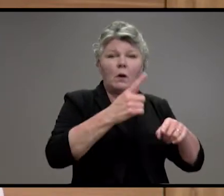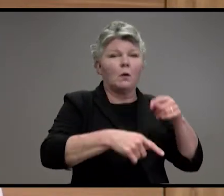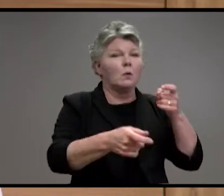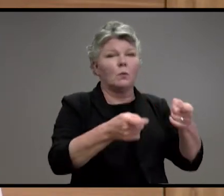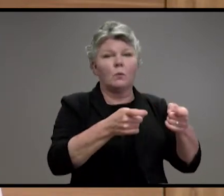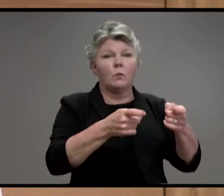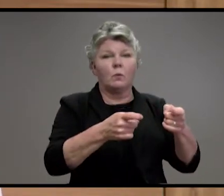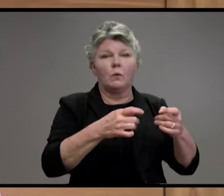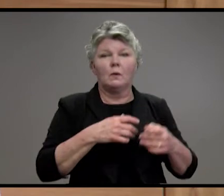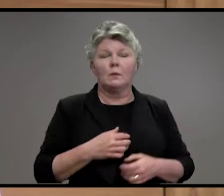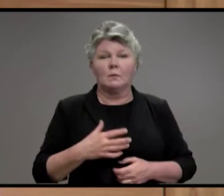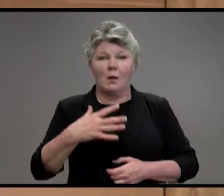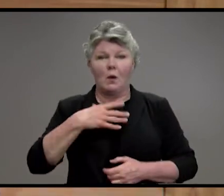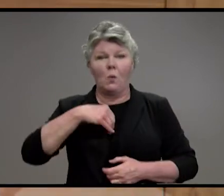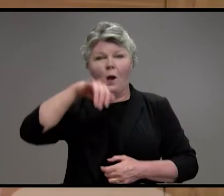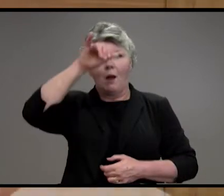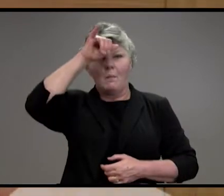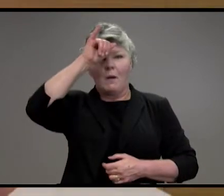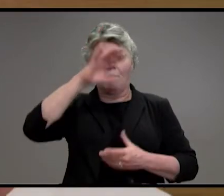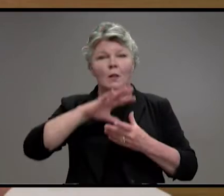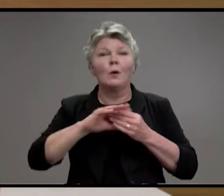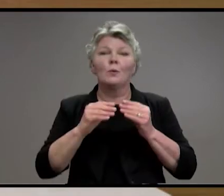white buffalo story, for sure.